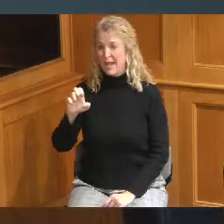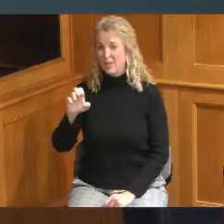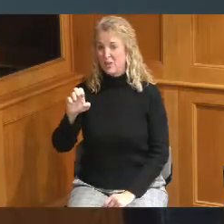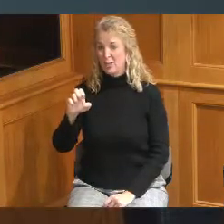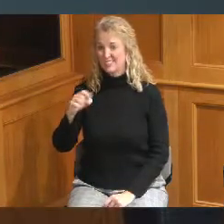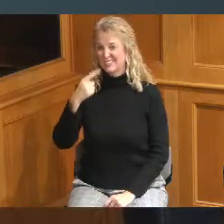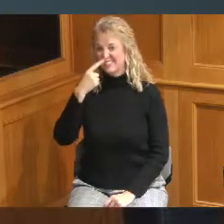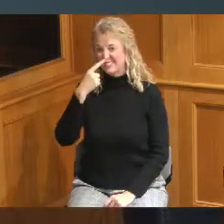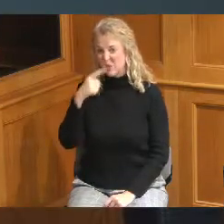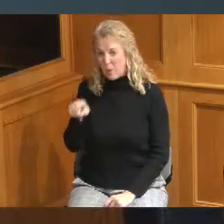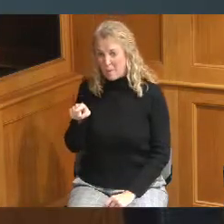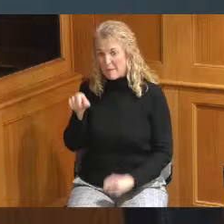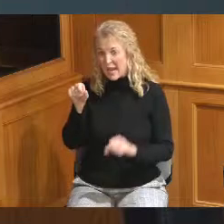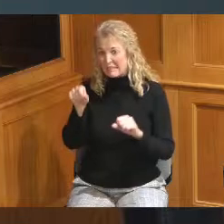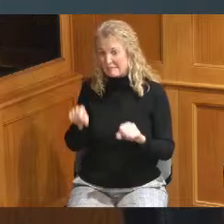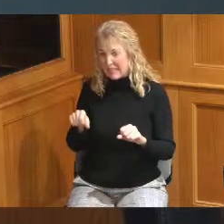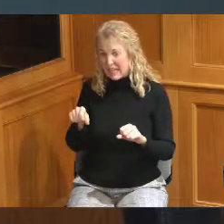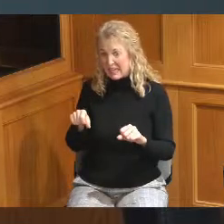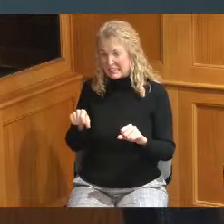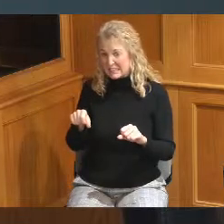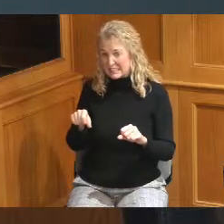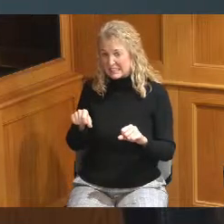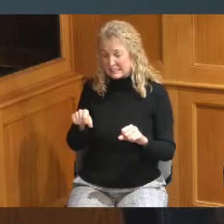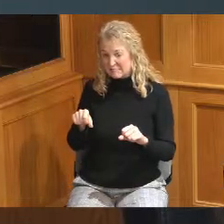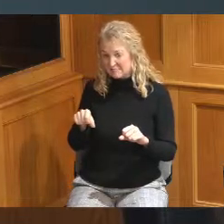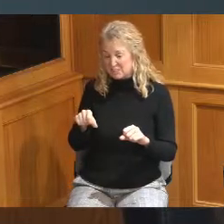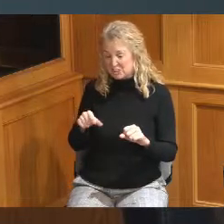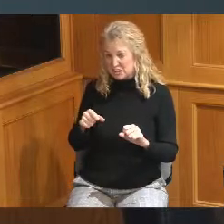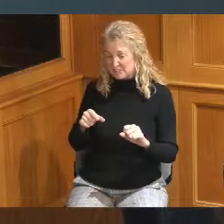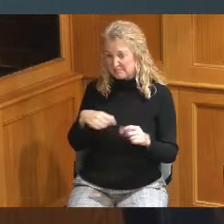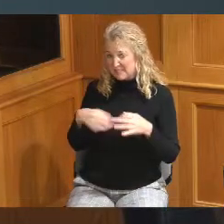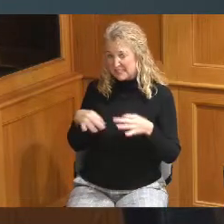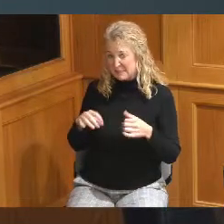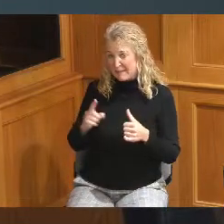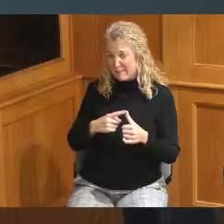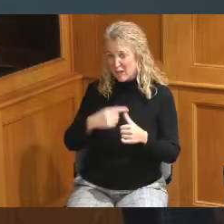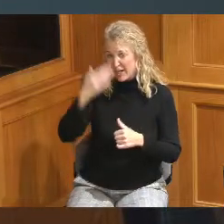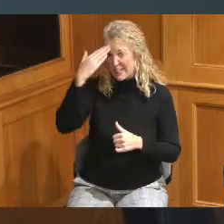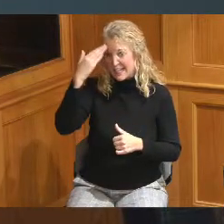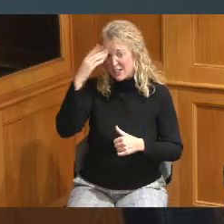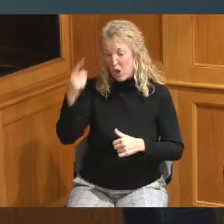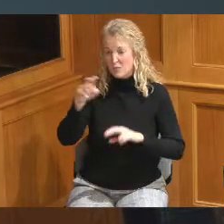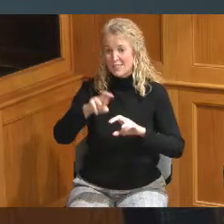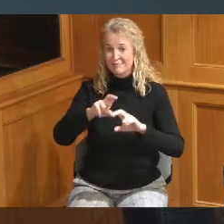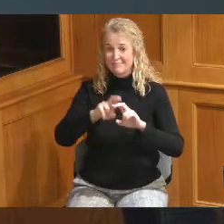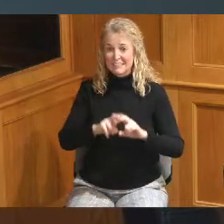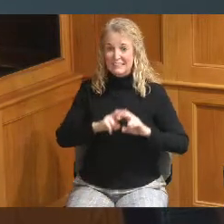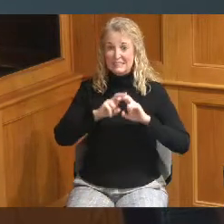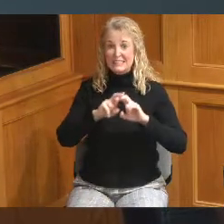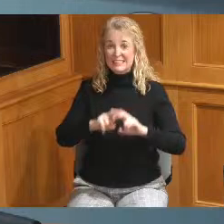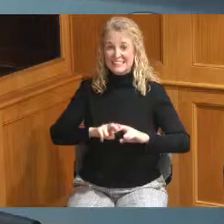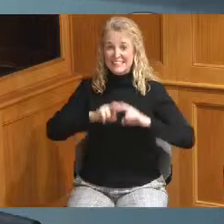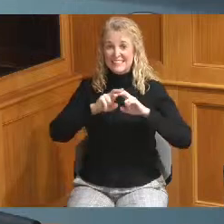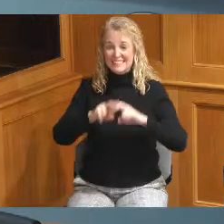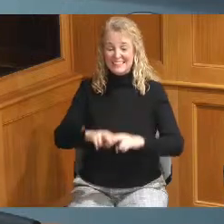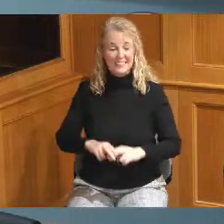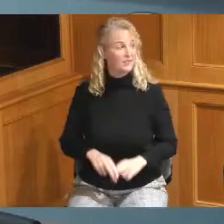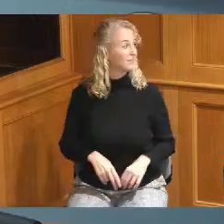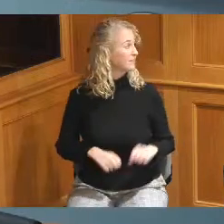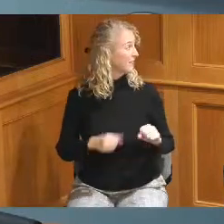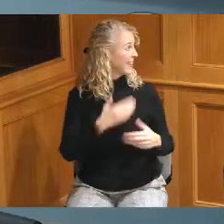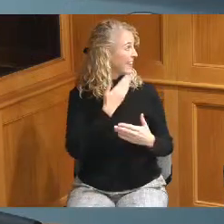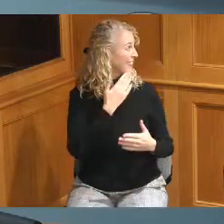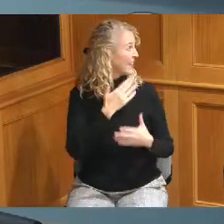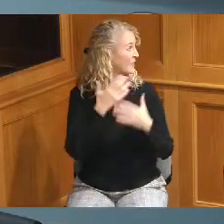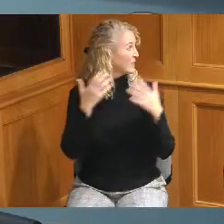mind, if she would be able to go first in her comments about Inspire, because I know someone's been sitting here for a while. Okay. Commissioner Dumas. Thank you